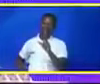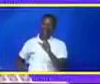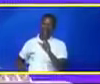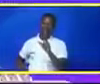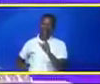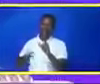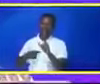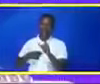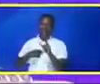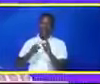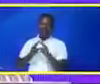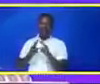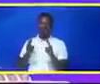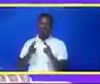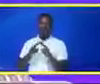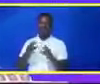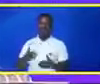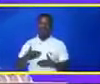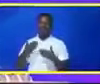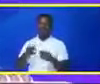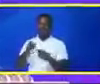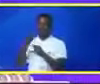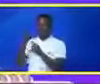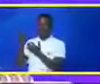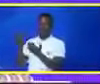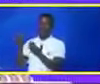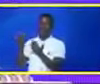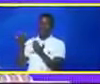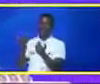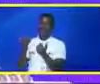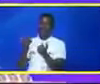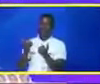I am so glad you came.